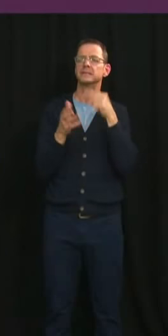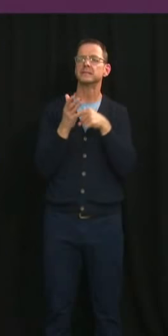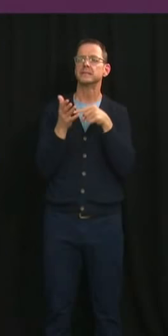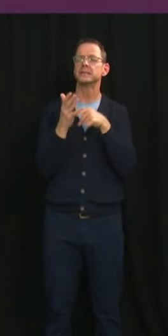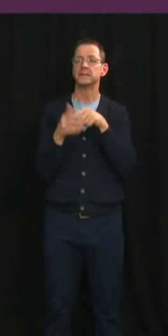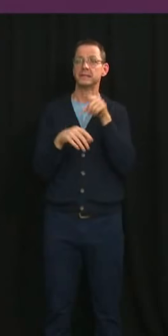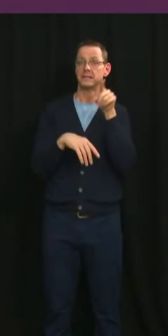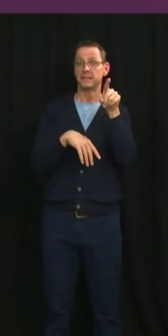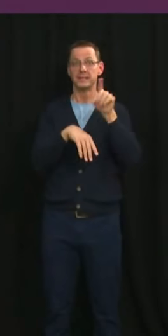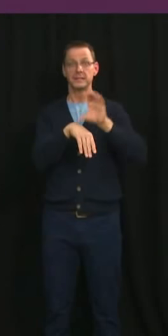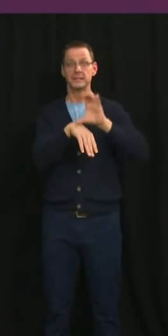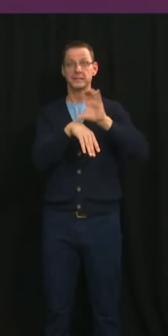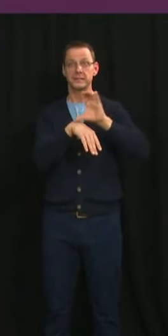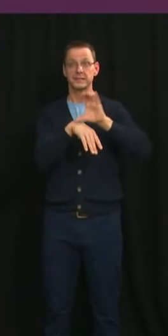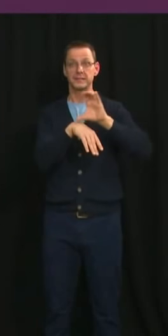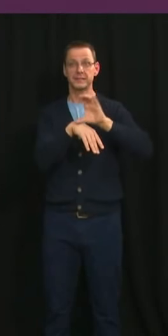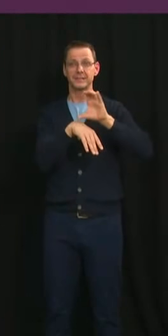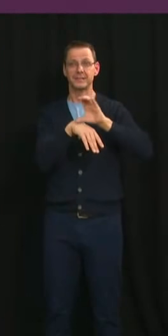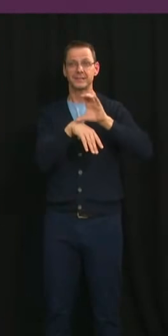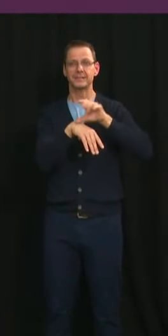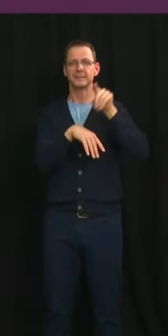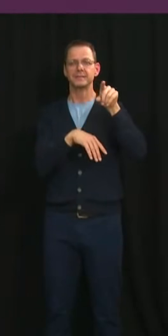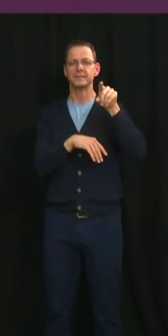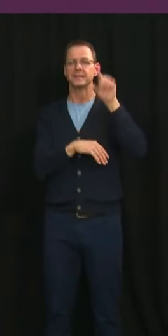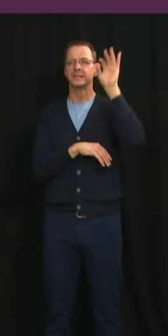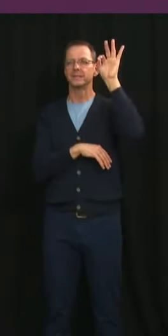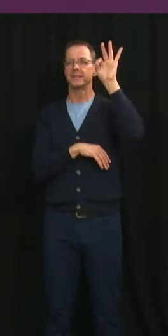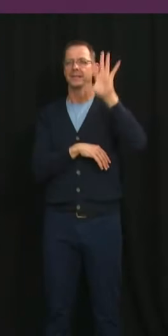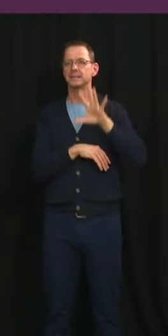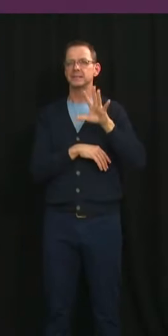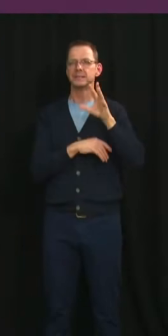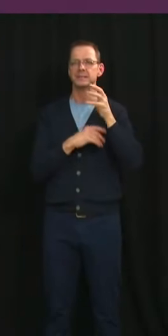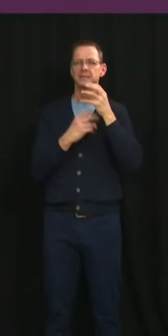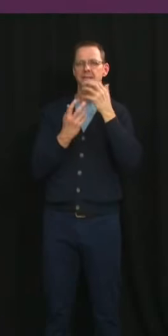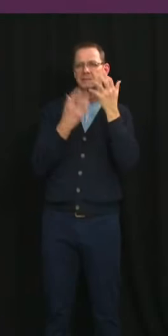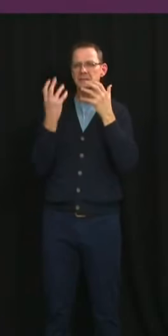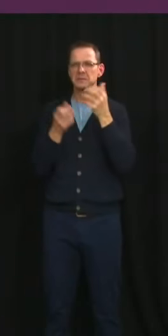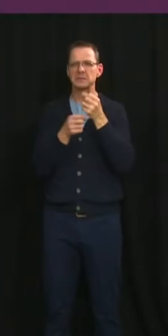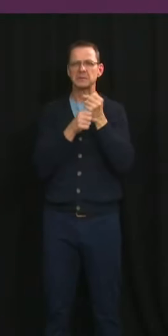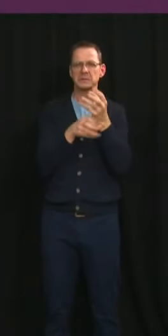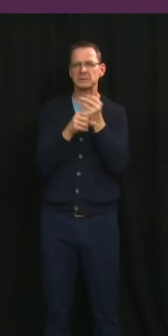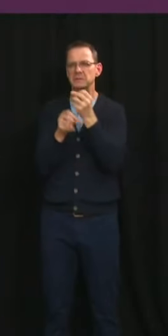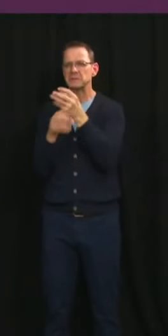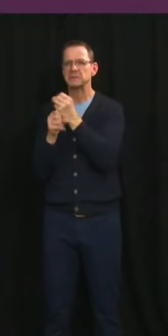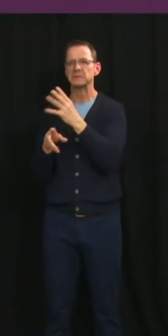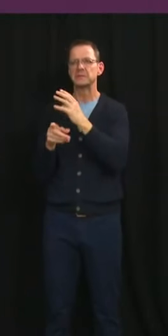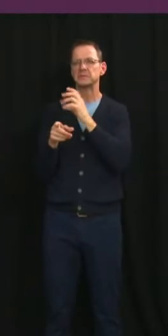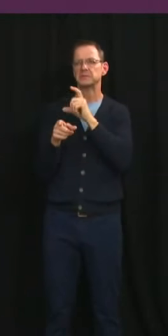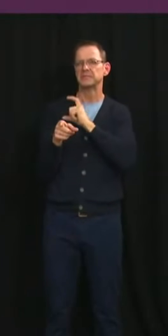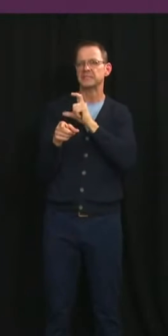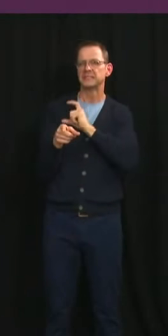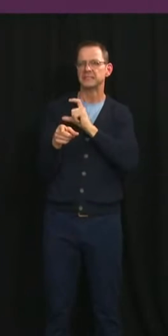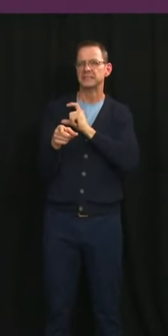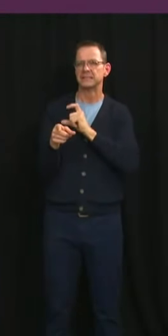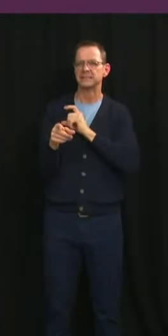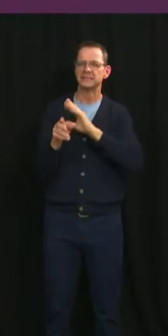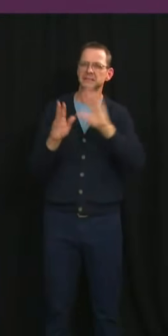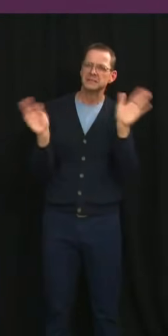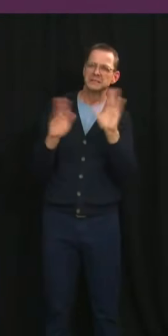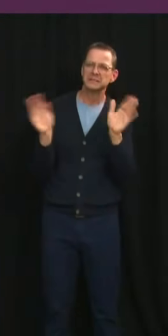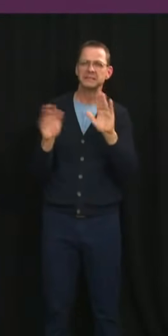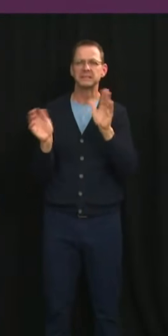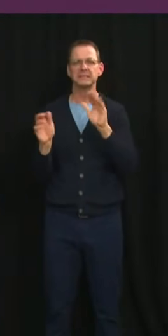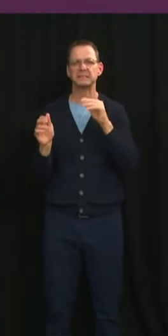down. How do you think, what's the proper response from the government, and what's your message to those Albertans who are now kind of openly cheering on this